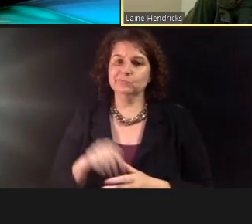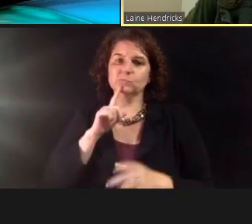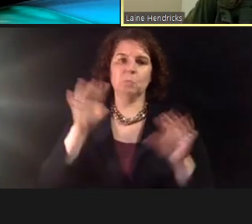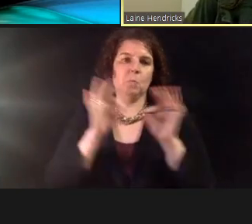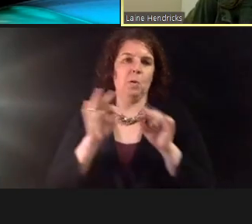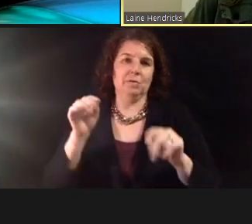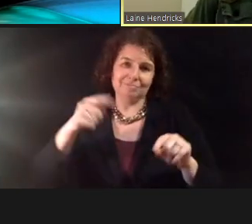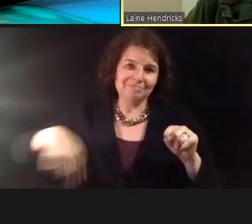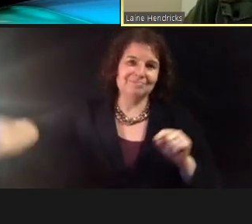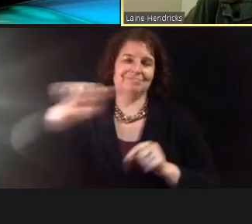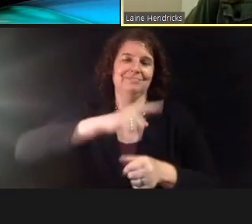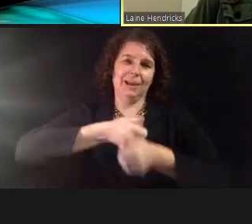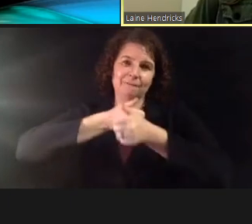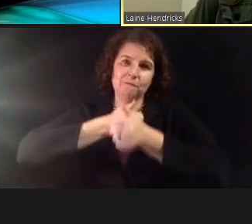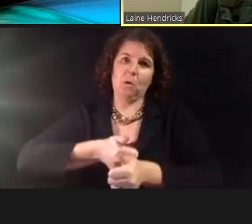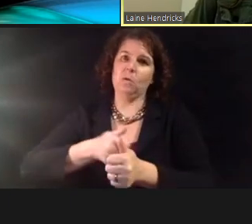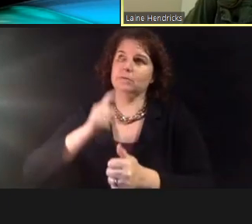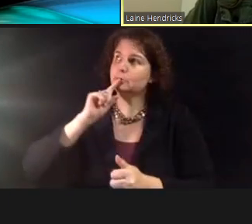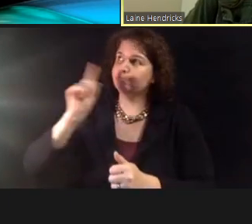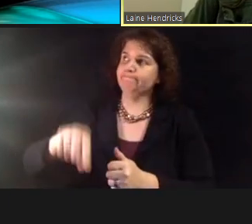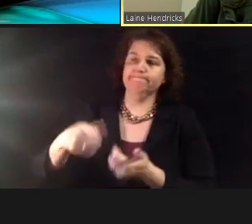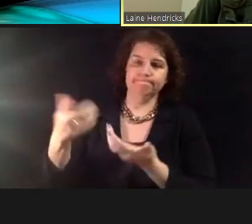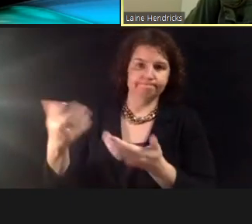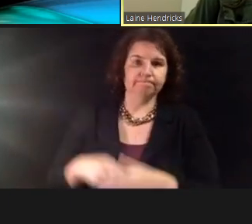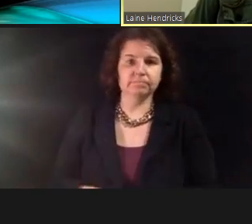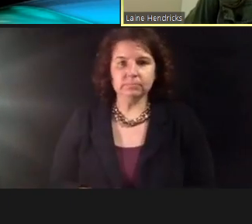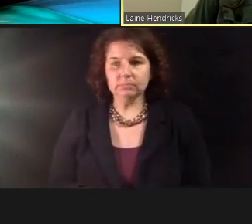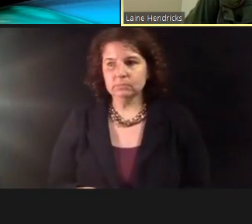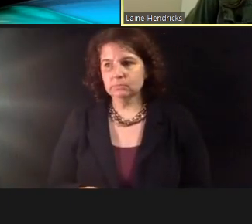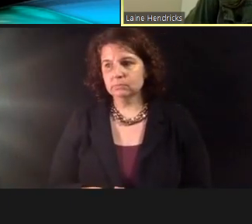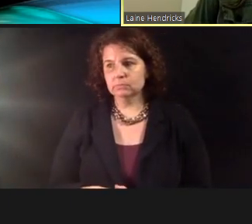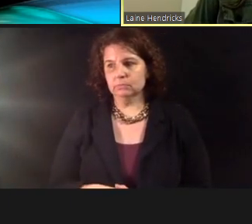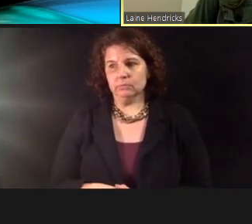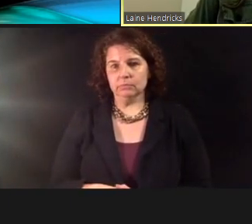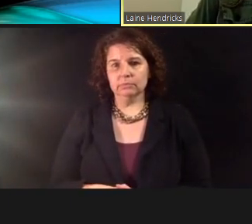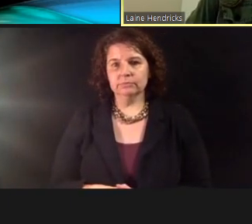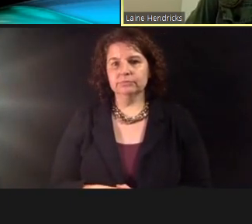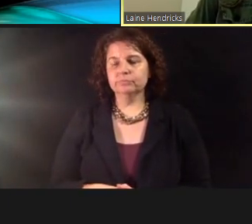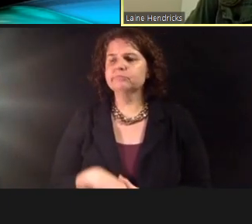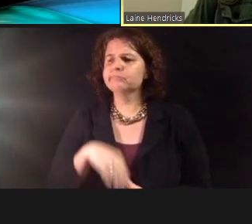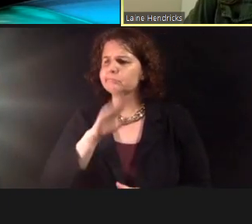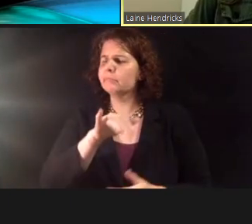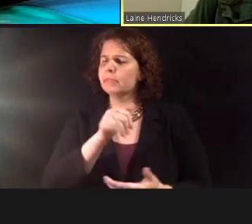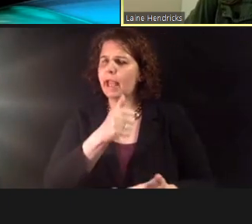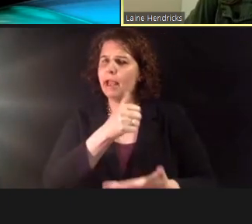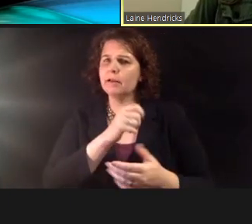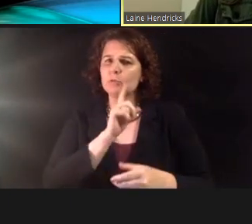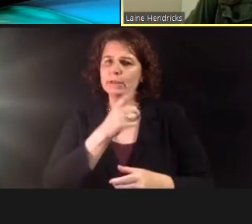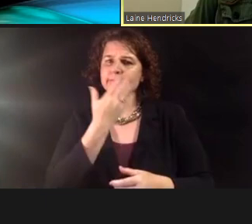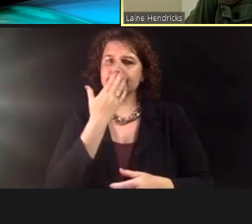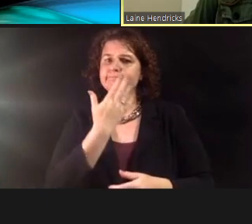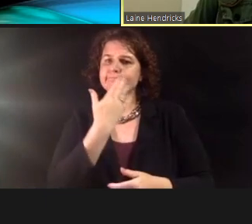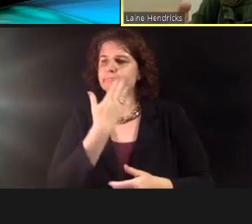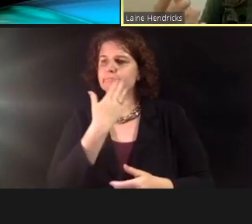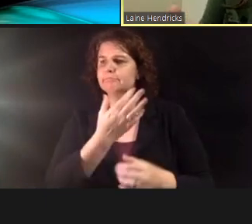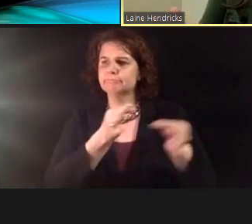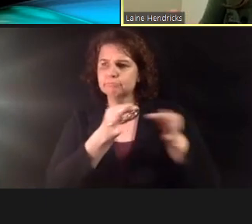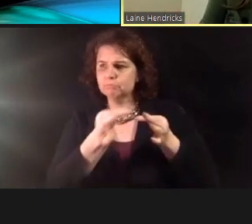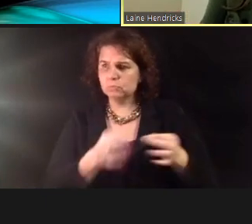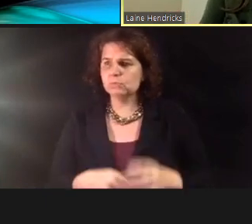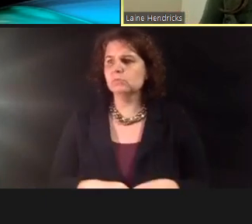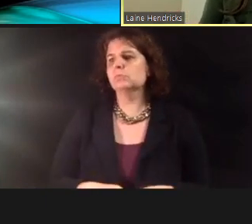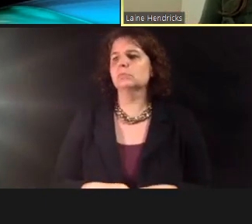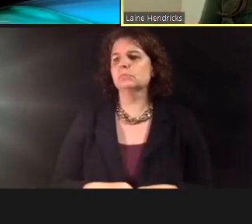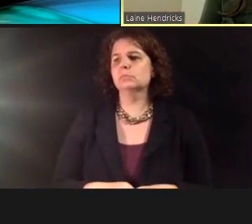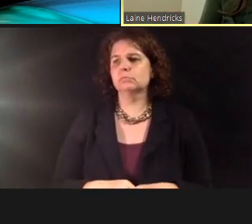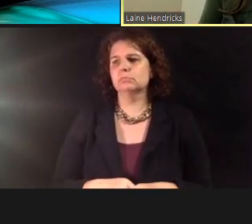So that's helpful background. Okay. What has taken place in terms of you mentioned